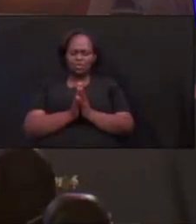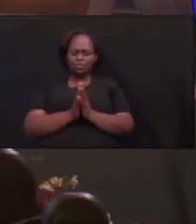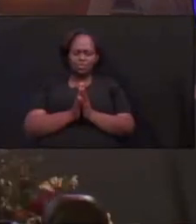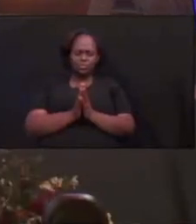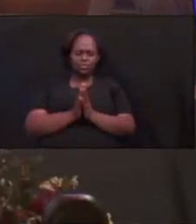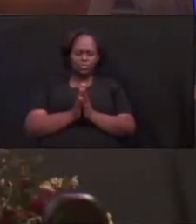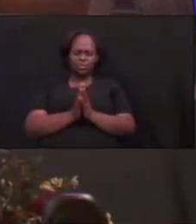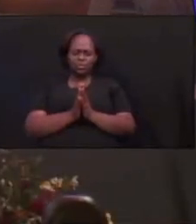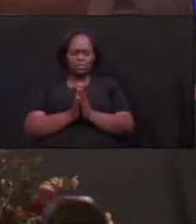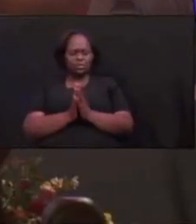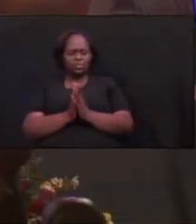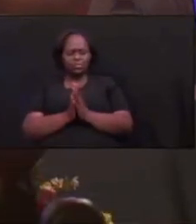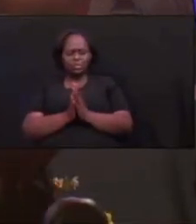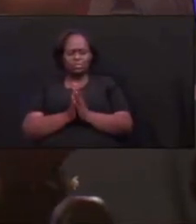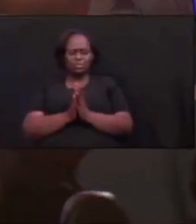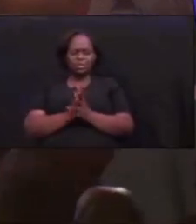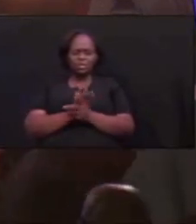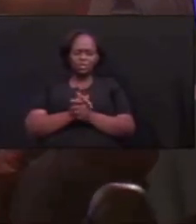Go ahead and pray.